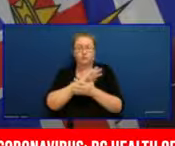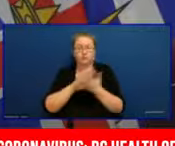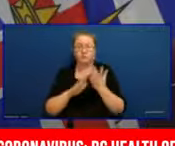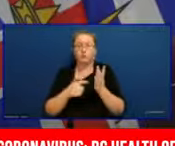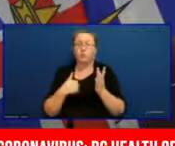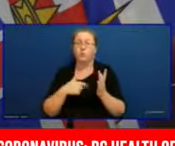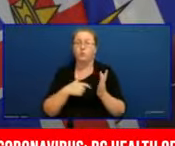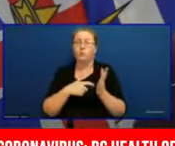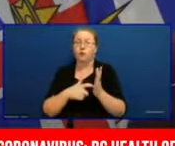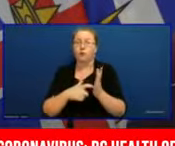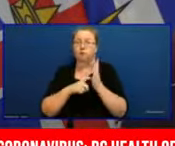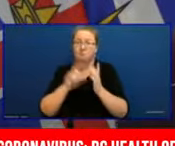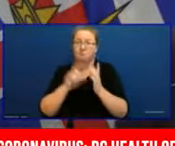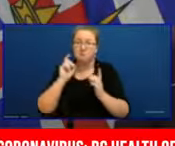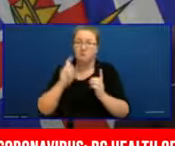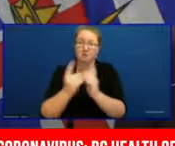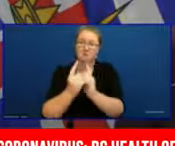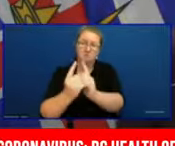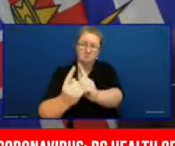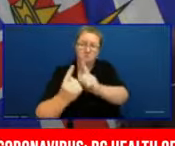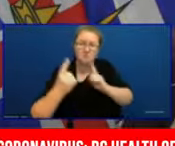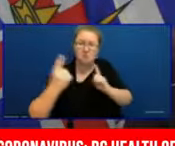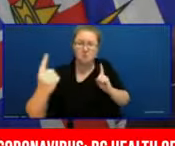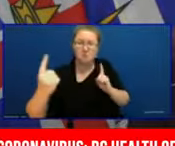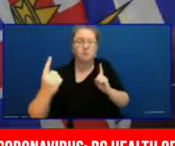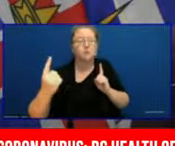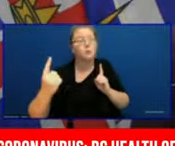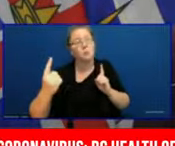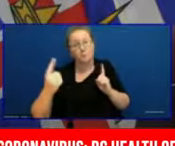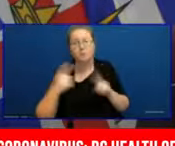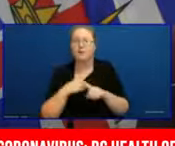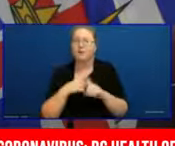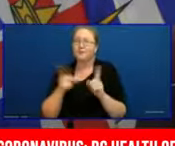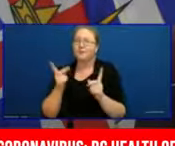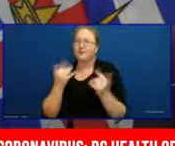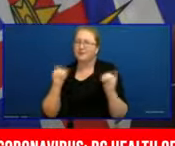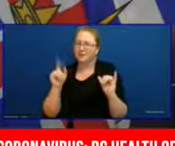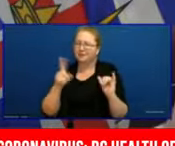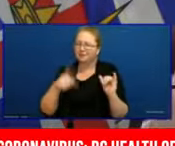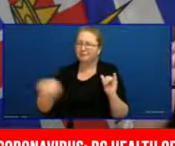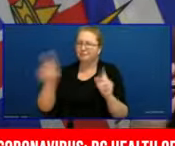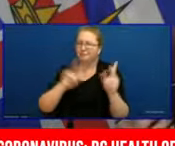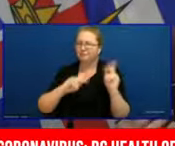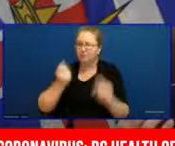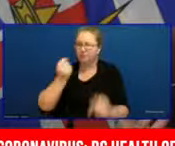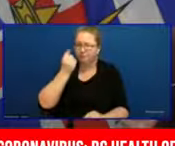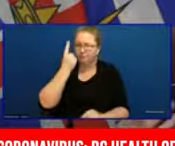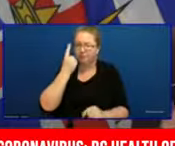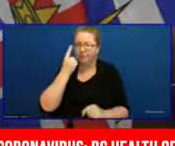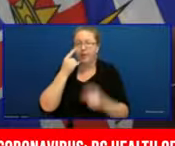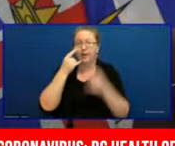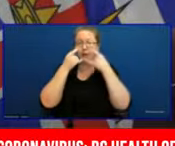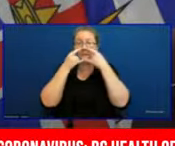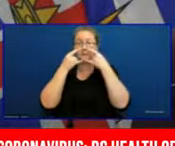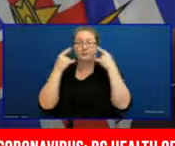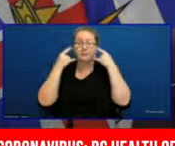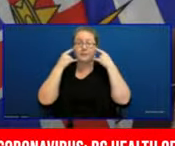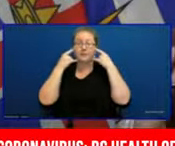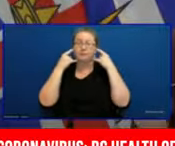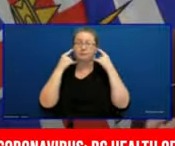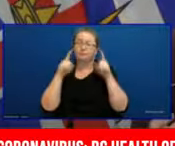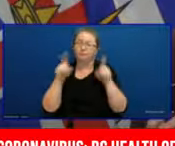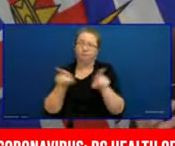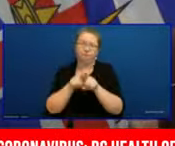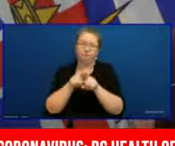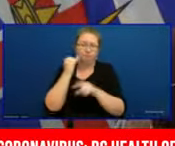never mandated that you have to keep a physical distance, but we know people understand that. And the masking is the same concept. It's